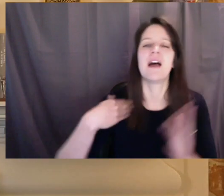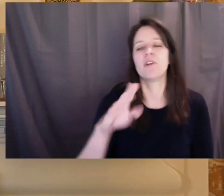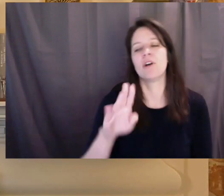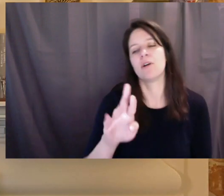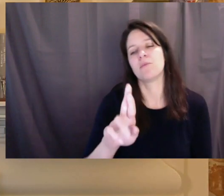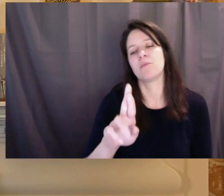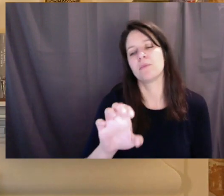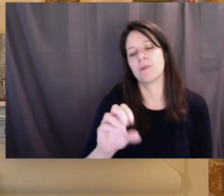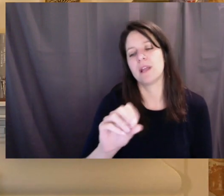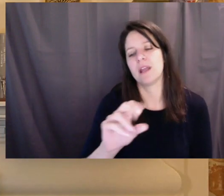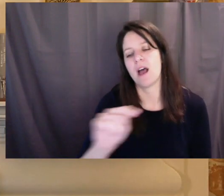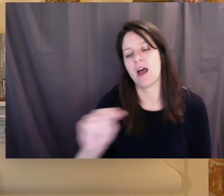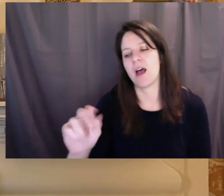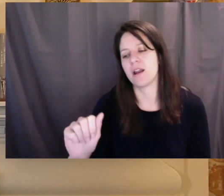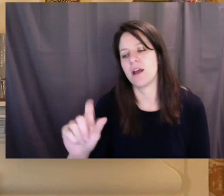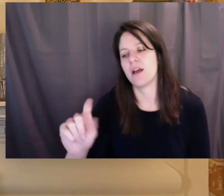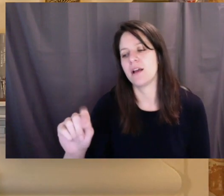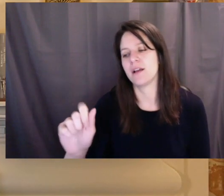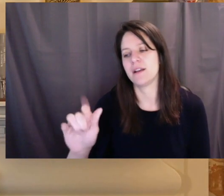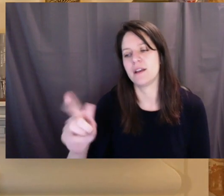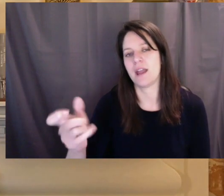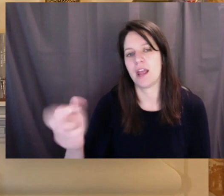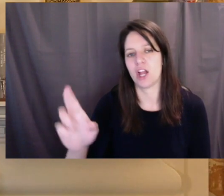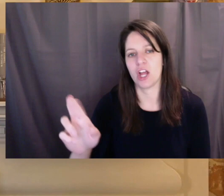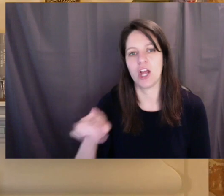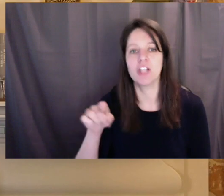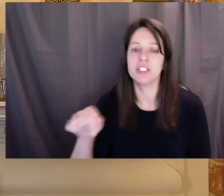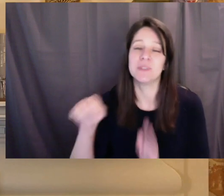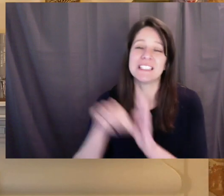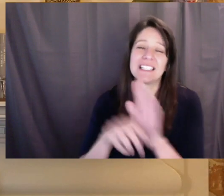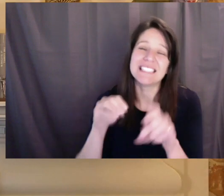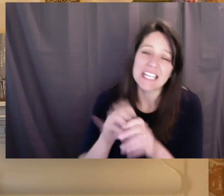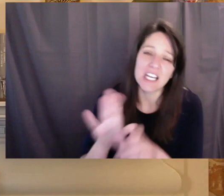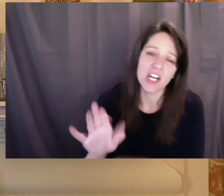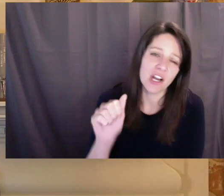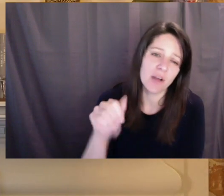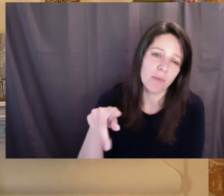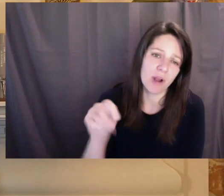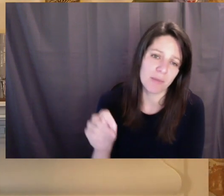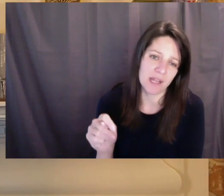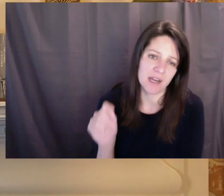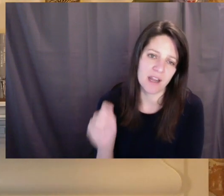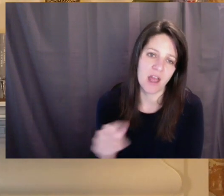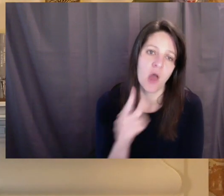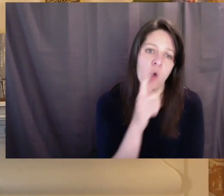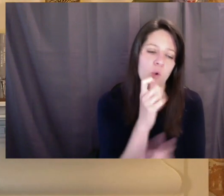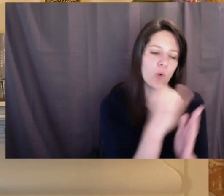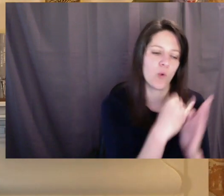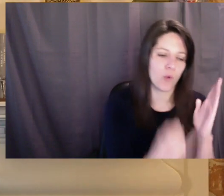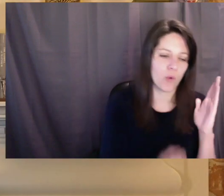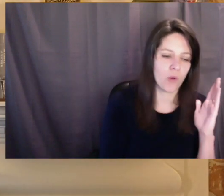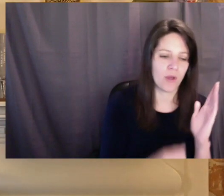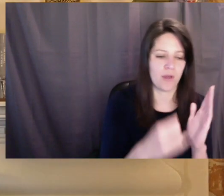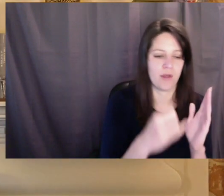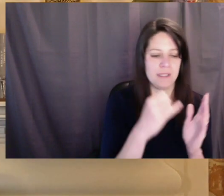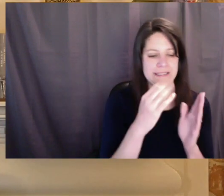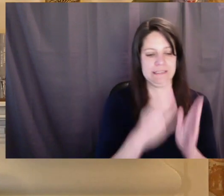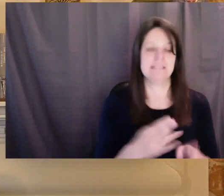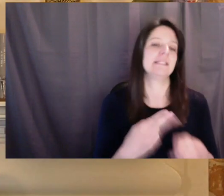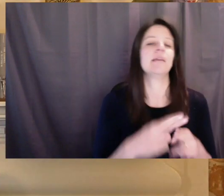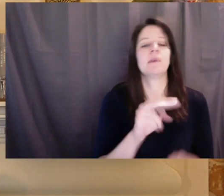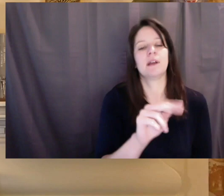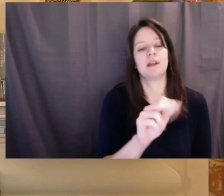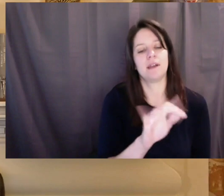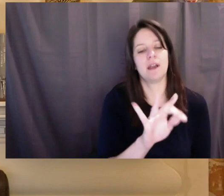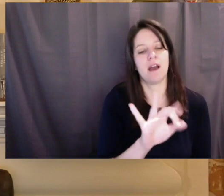murals downtown features Breonna Taylor, a woman who was killed in her own apartment, and